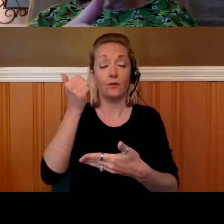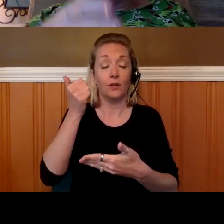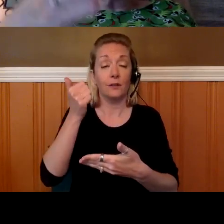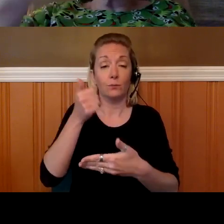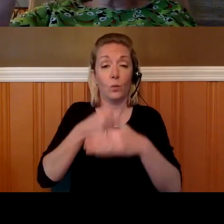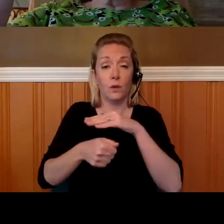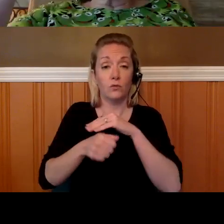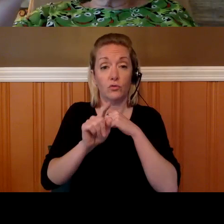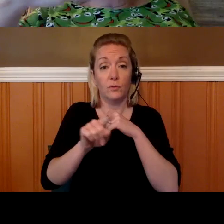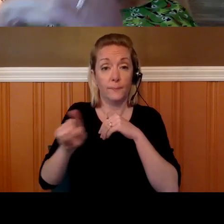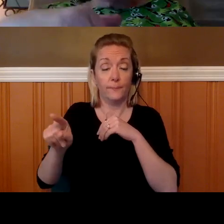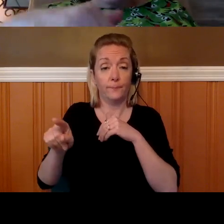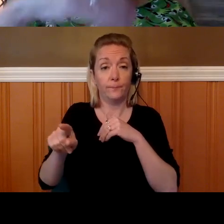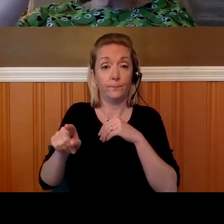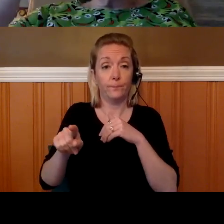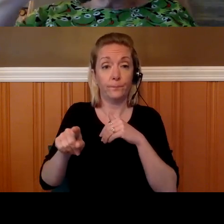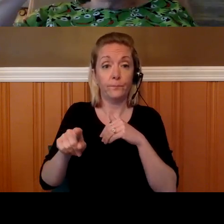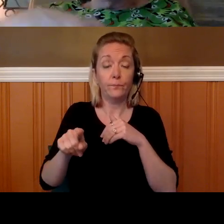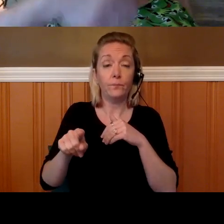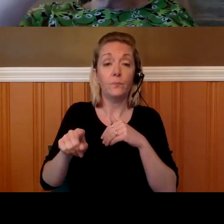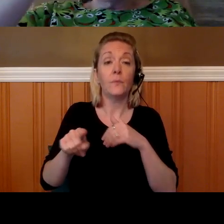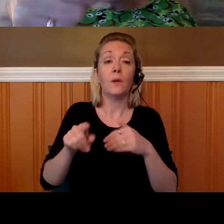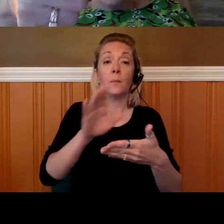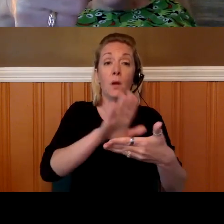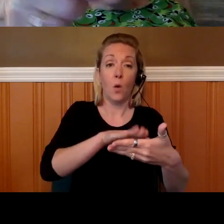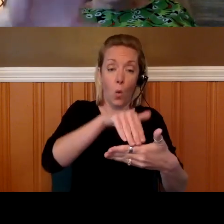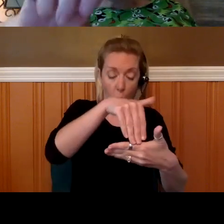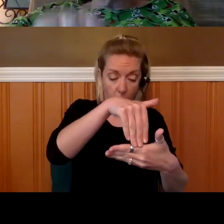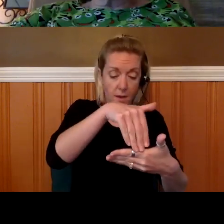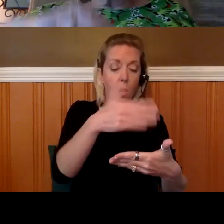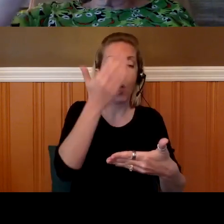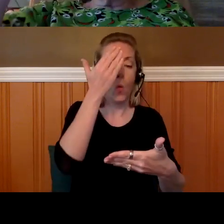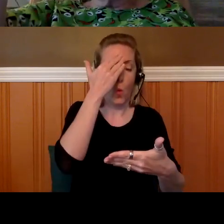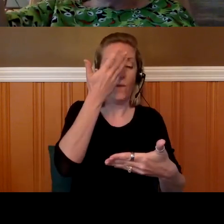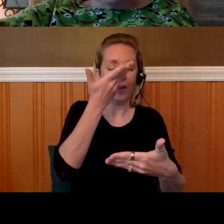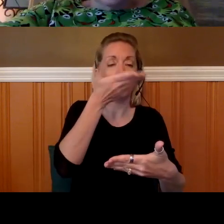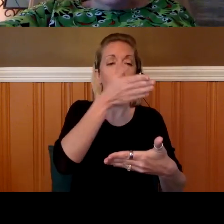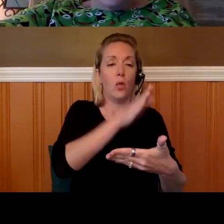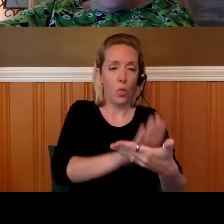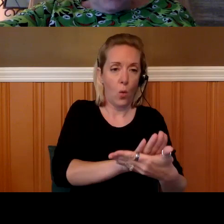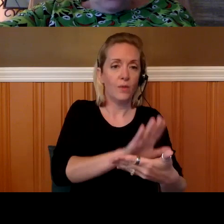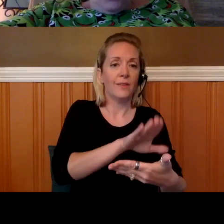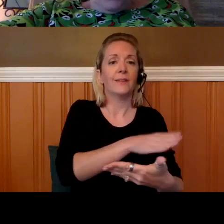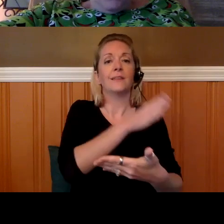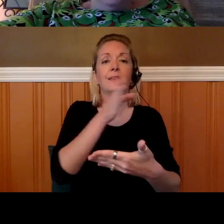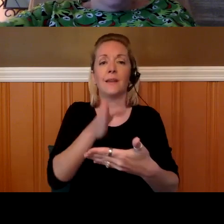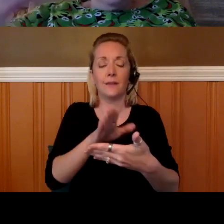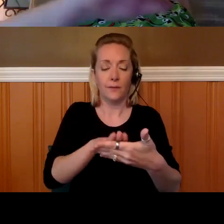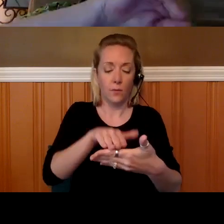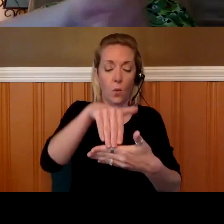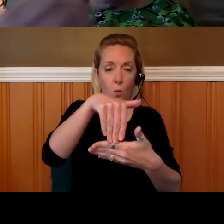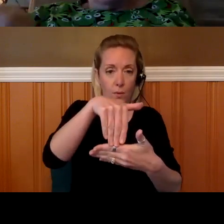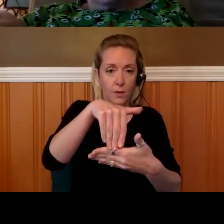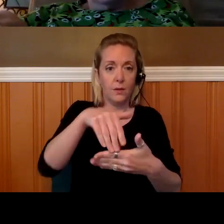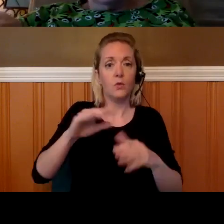but you can have, you know, once one's open, then you know you go to the next one and open it, and you are teaching